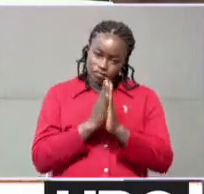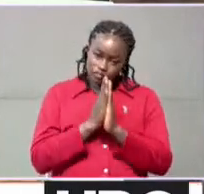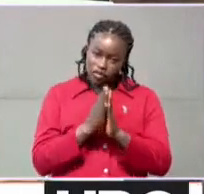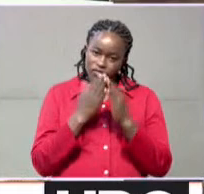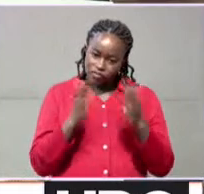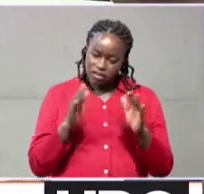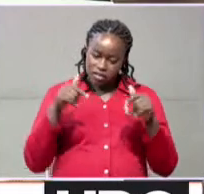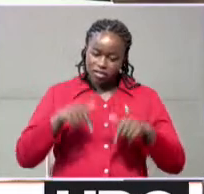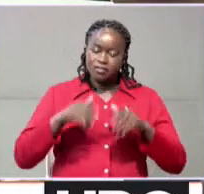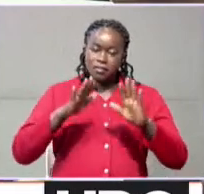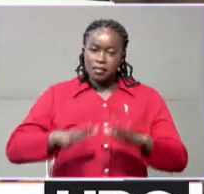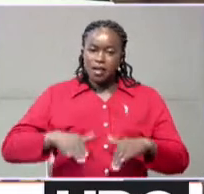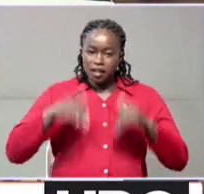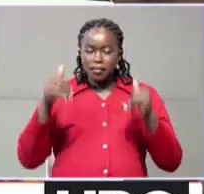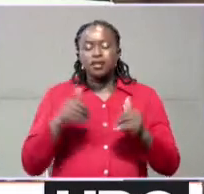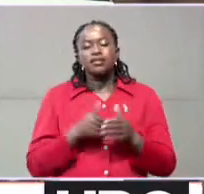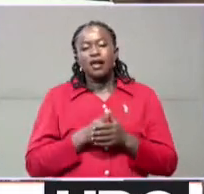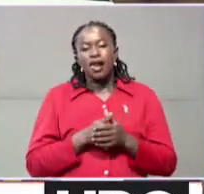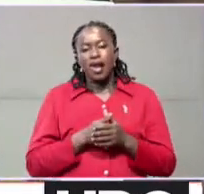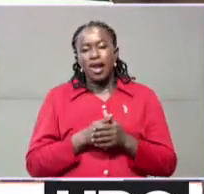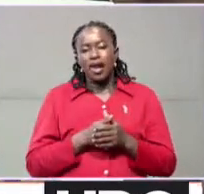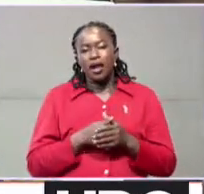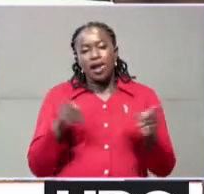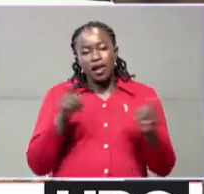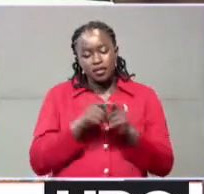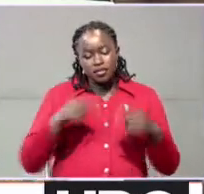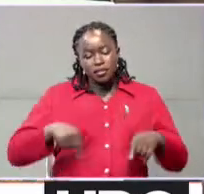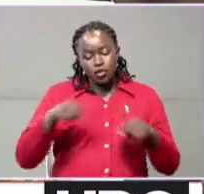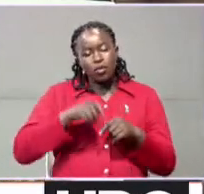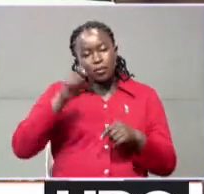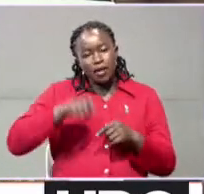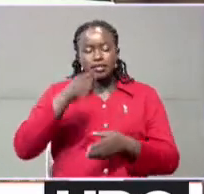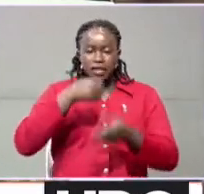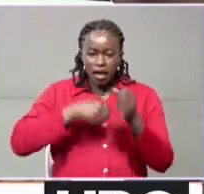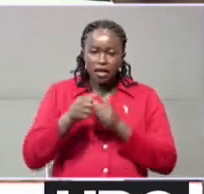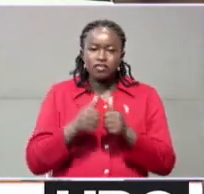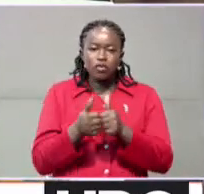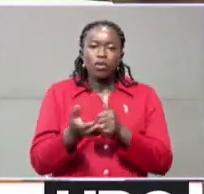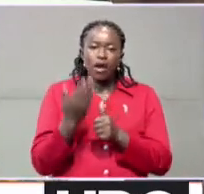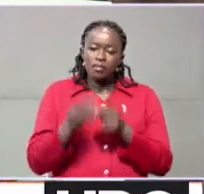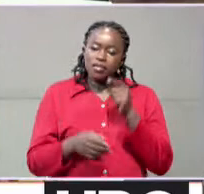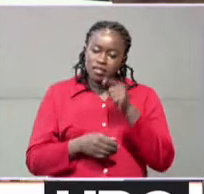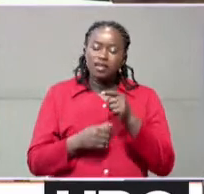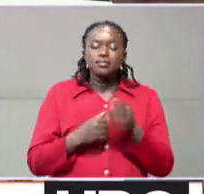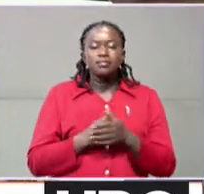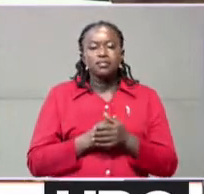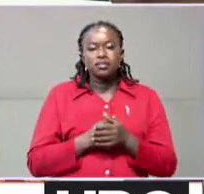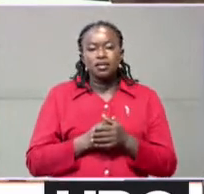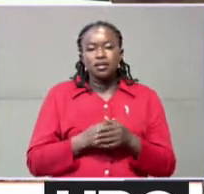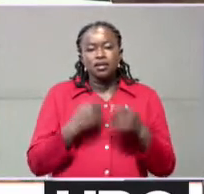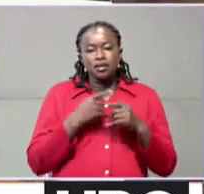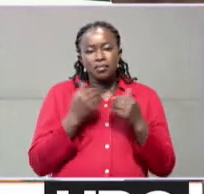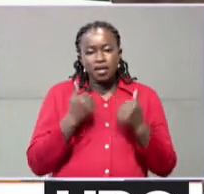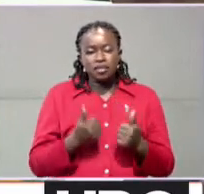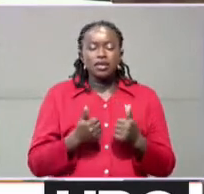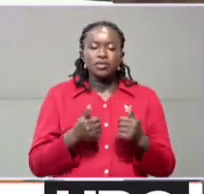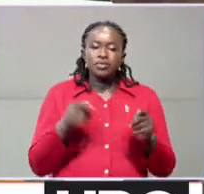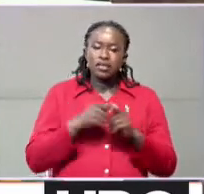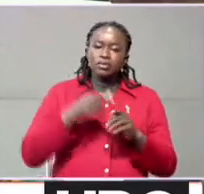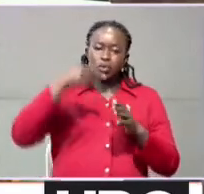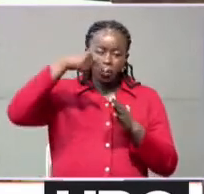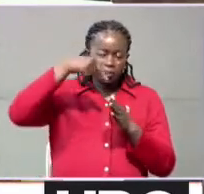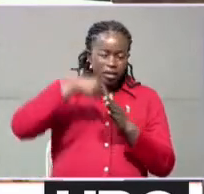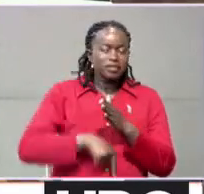parliament and we need to act onto that meanwhile to have it comprehensively